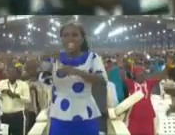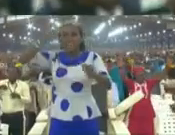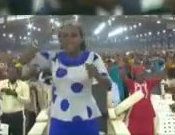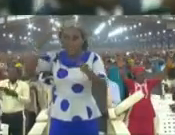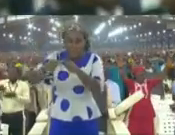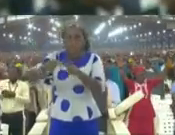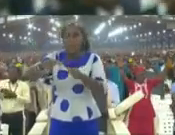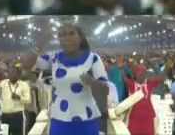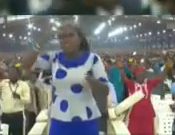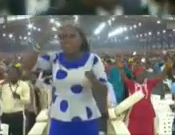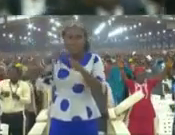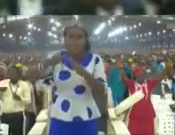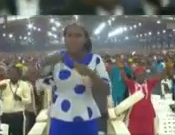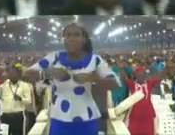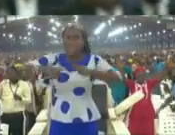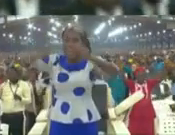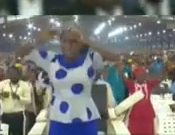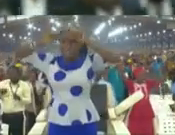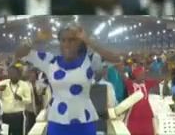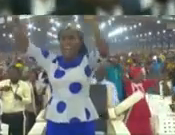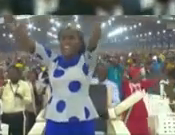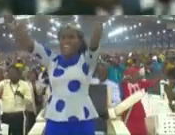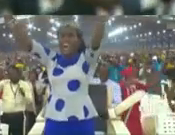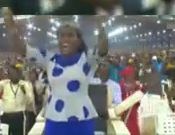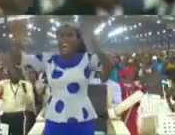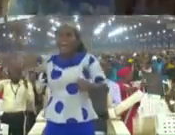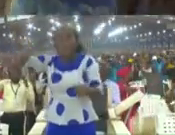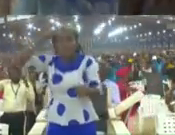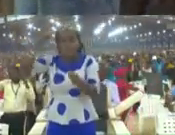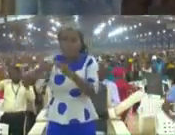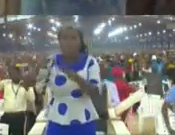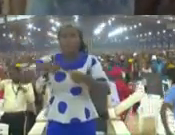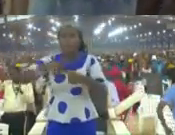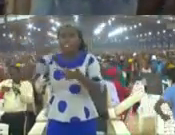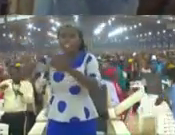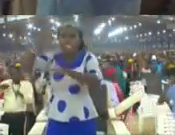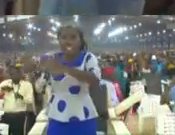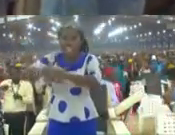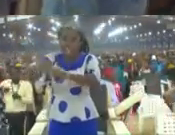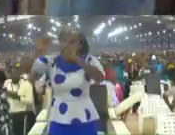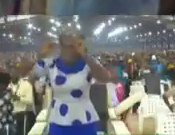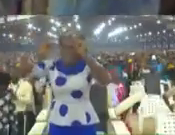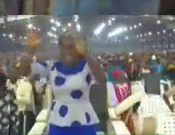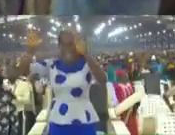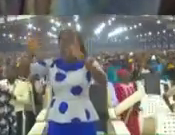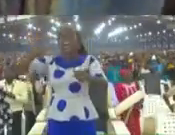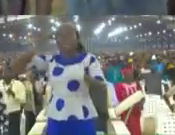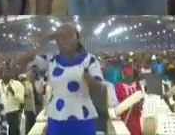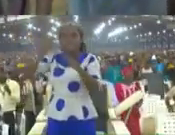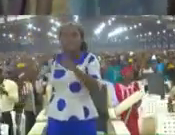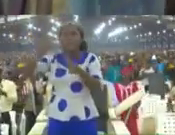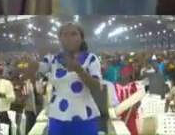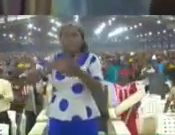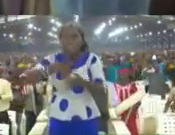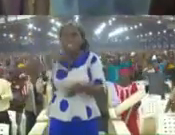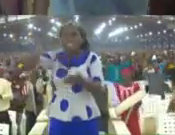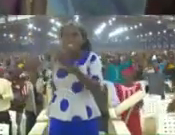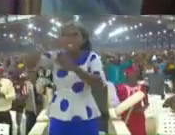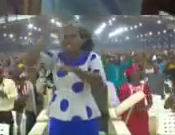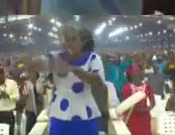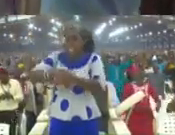Please remember me, Lord. Remember me tonight, remember me